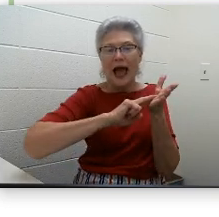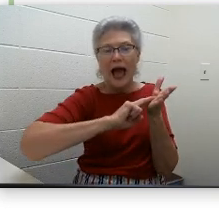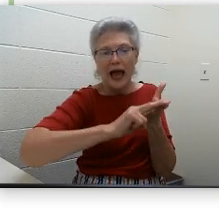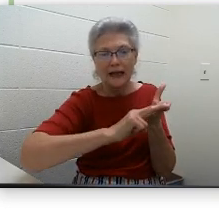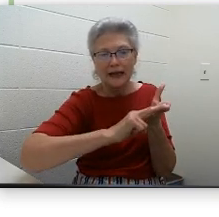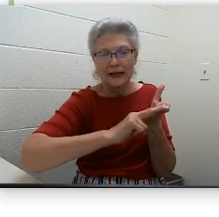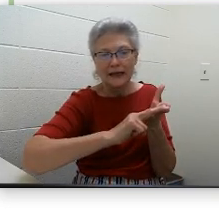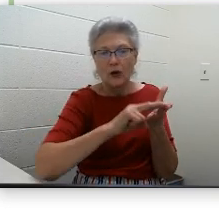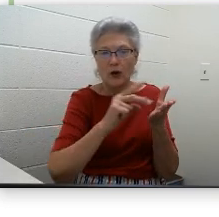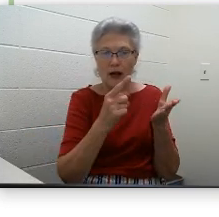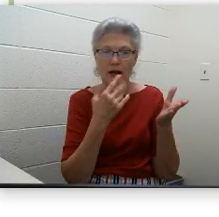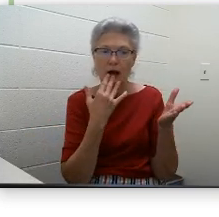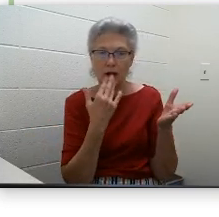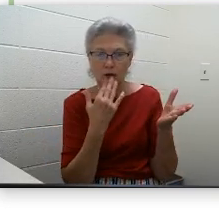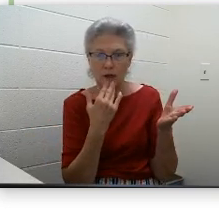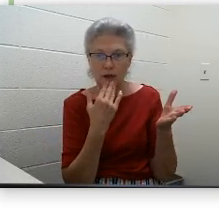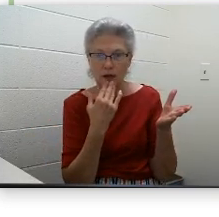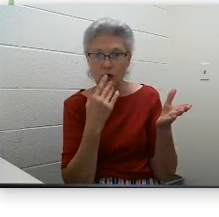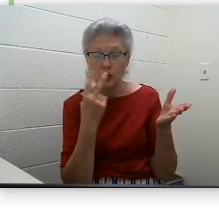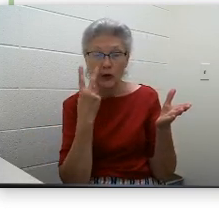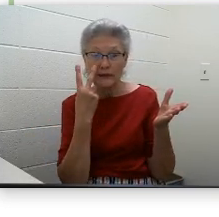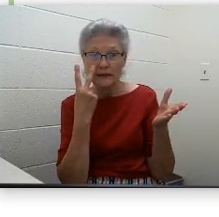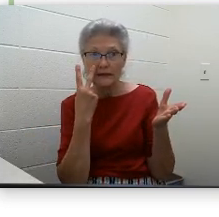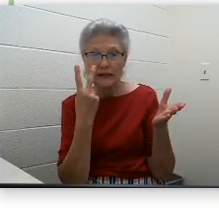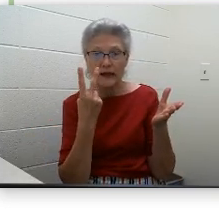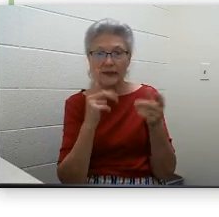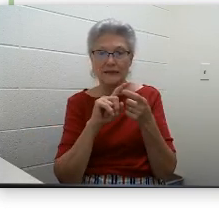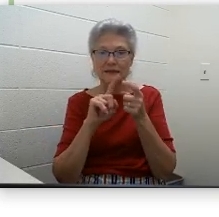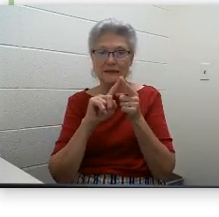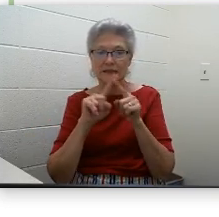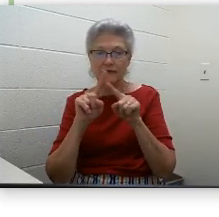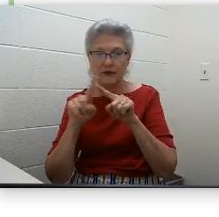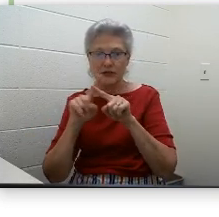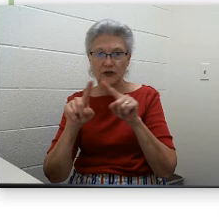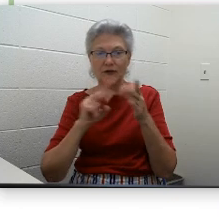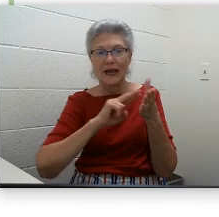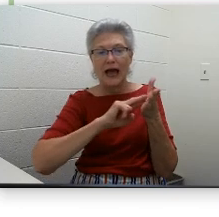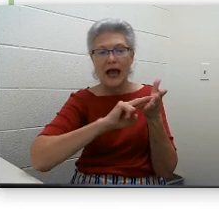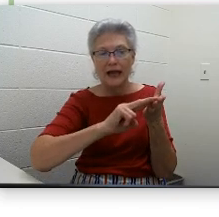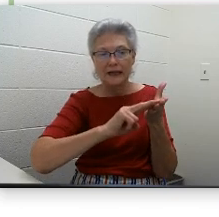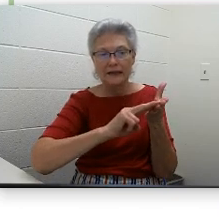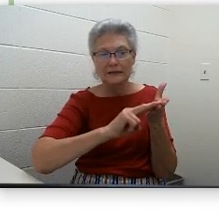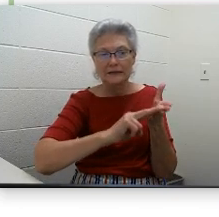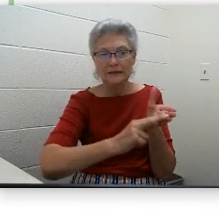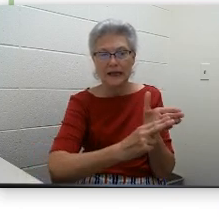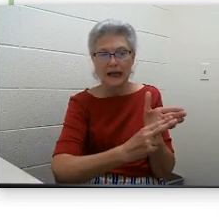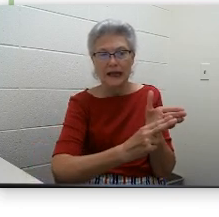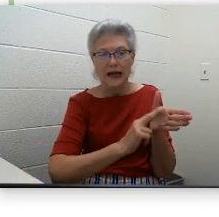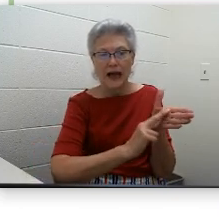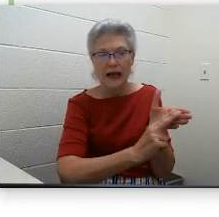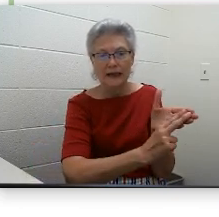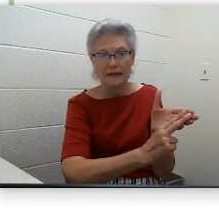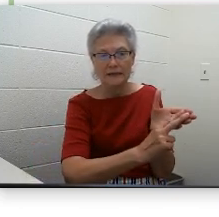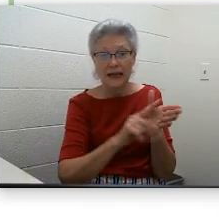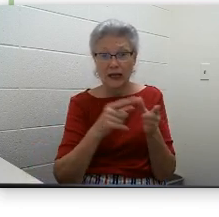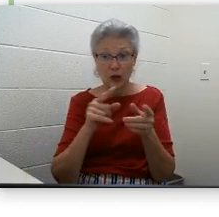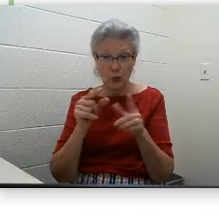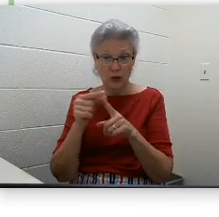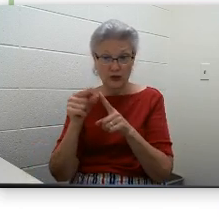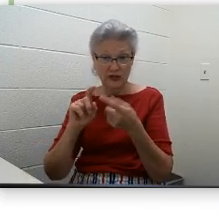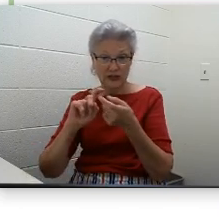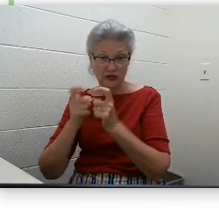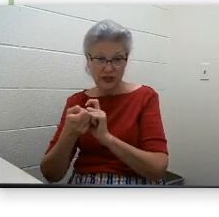a specific color. So you can see the different highlights here. Any words that I changed, so